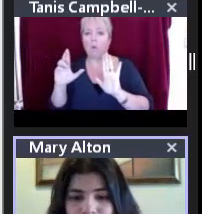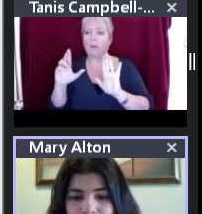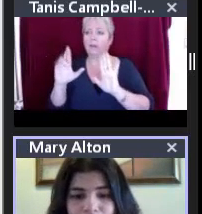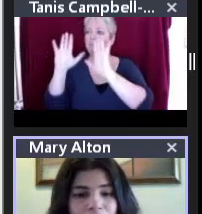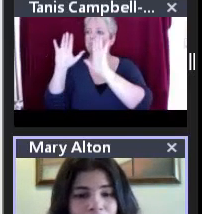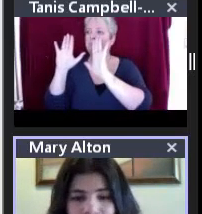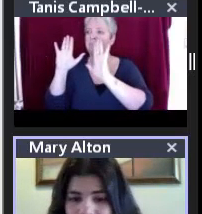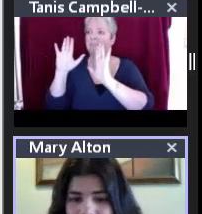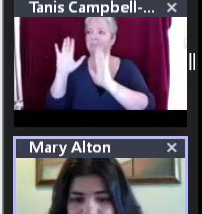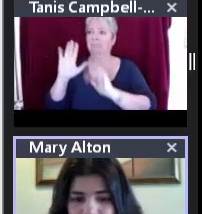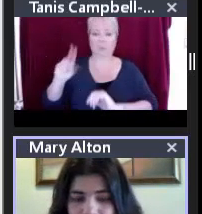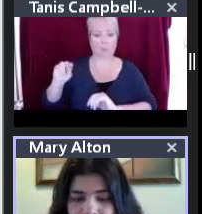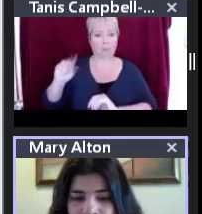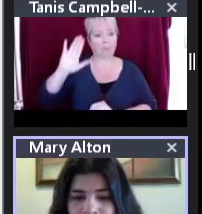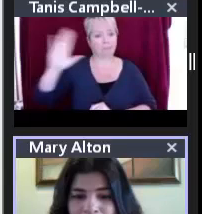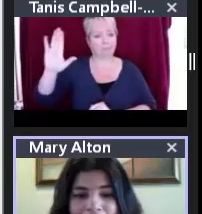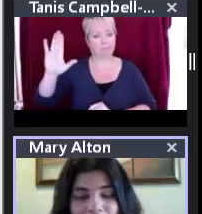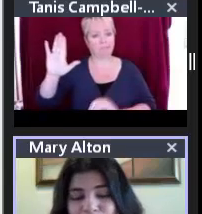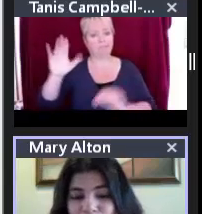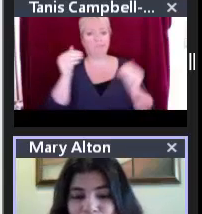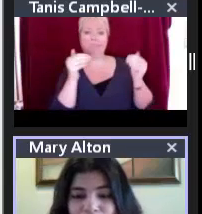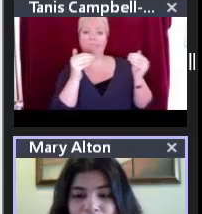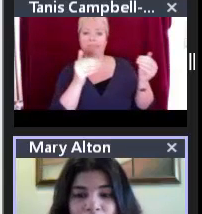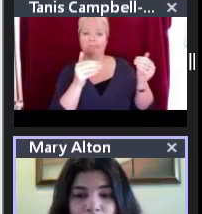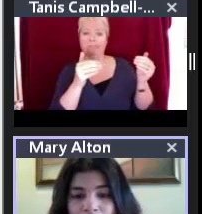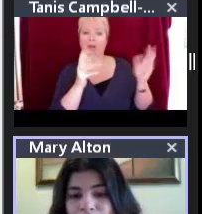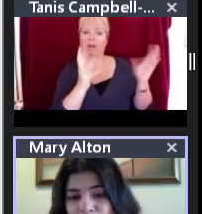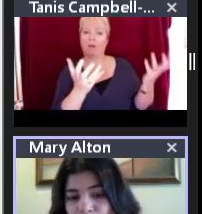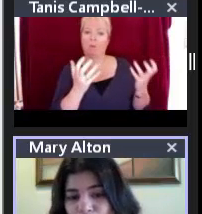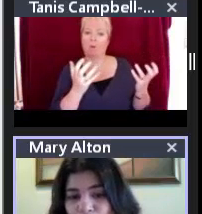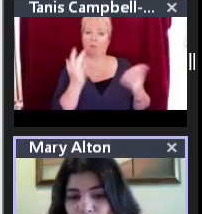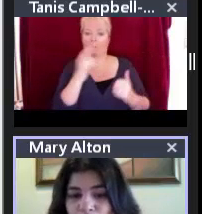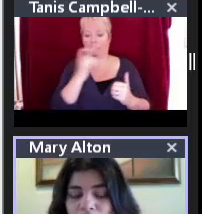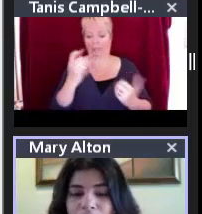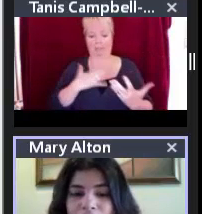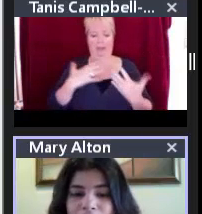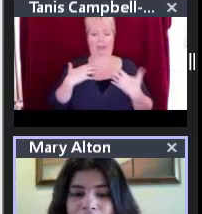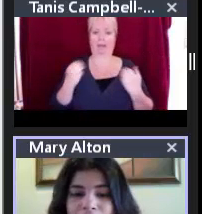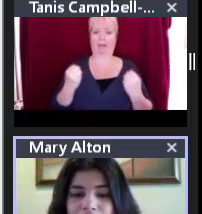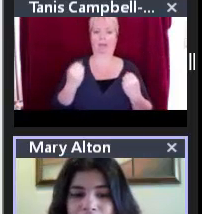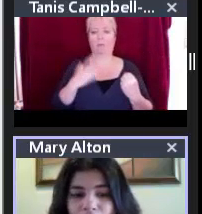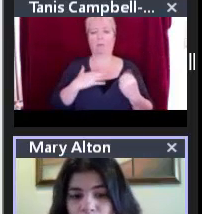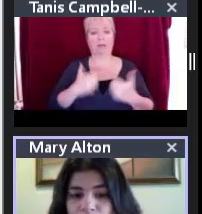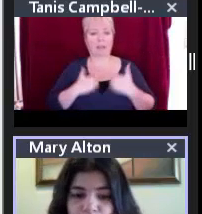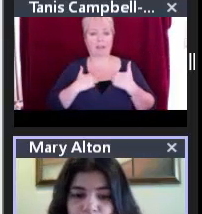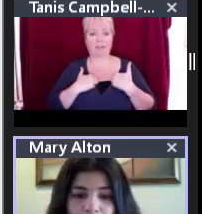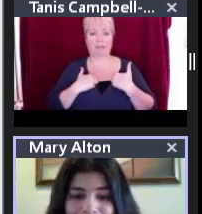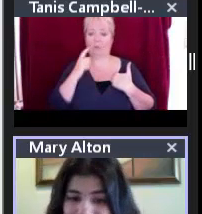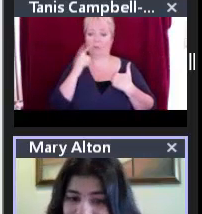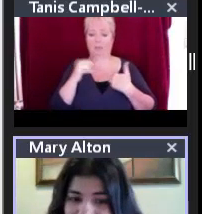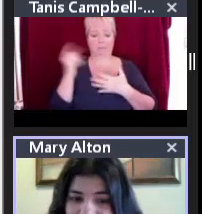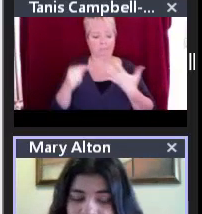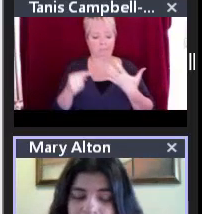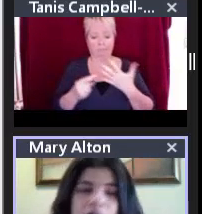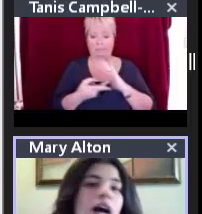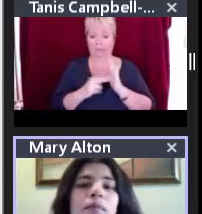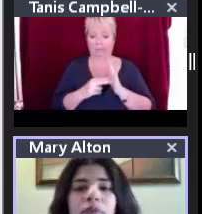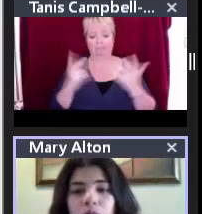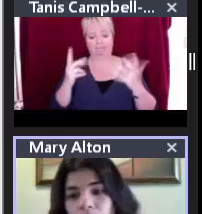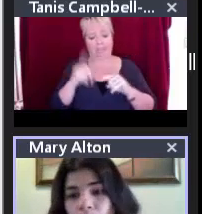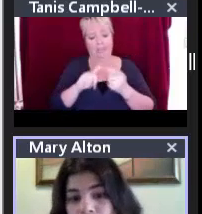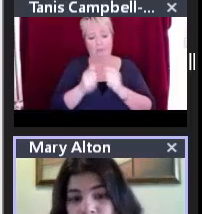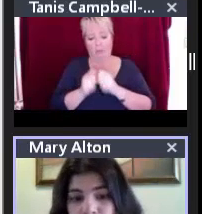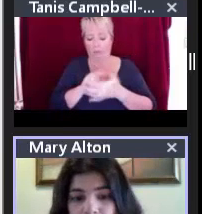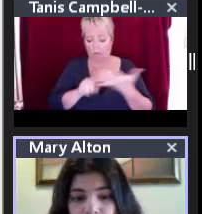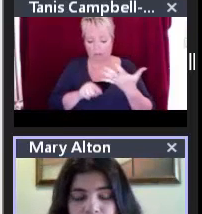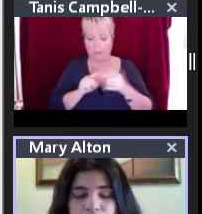this is what I'm dealing with, this is what I have to deal with, but I'm still going to move forward and accomplish what I can